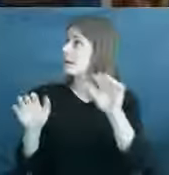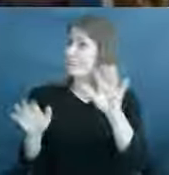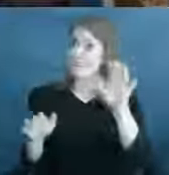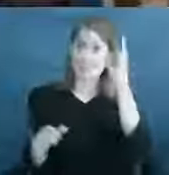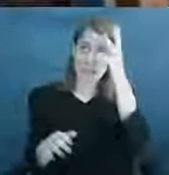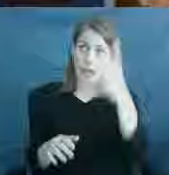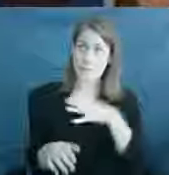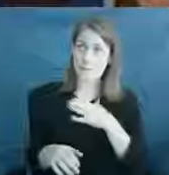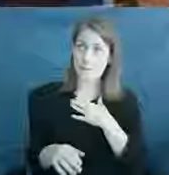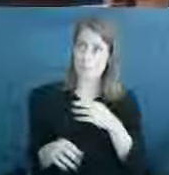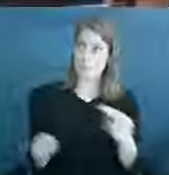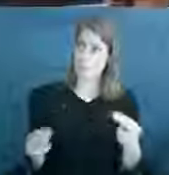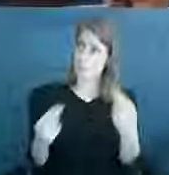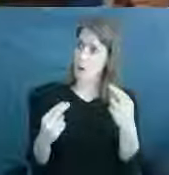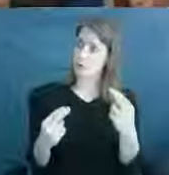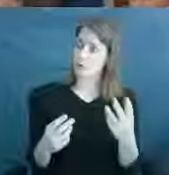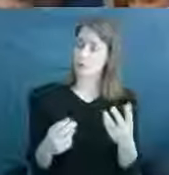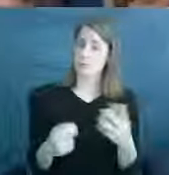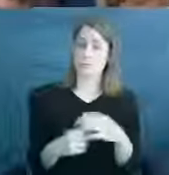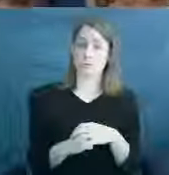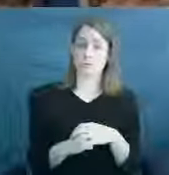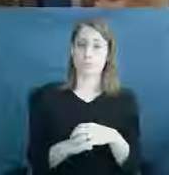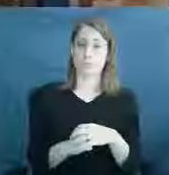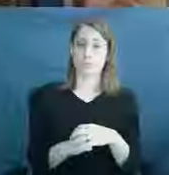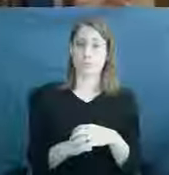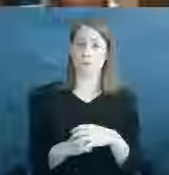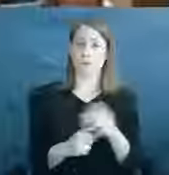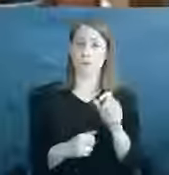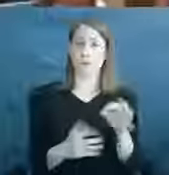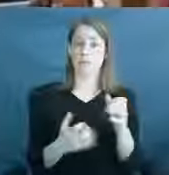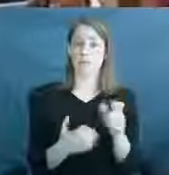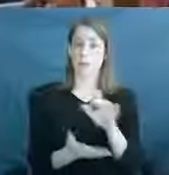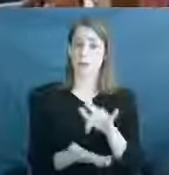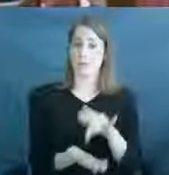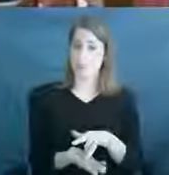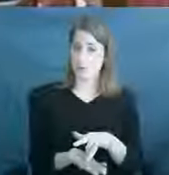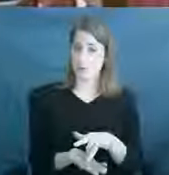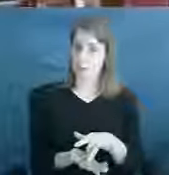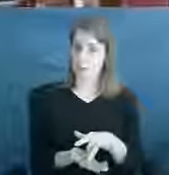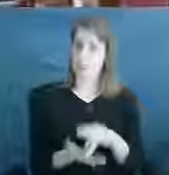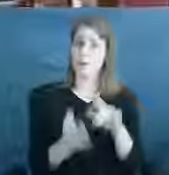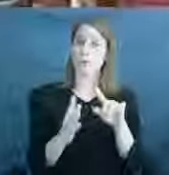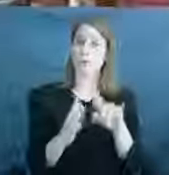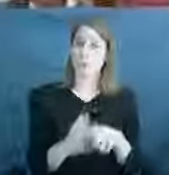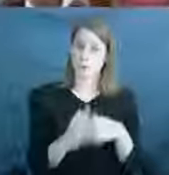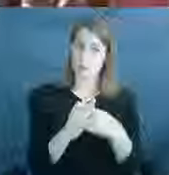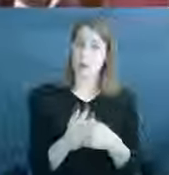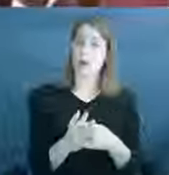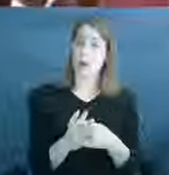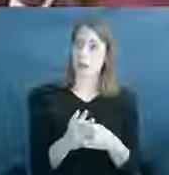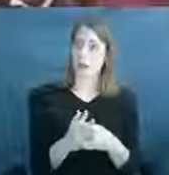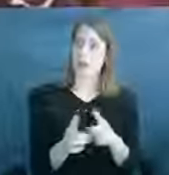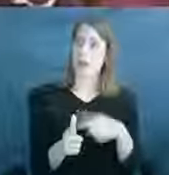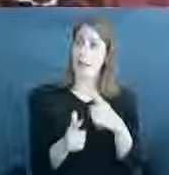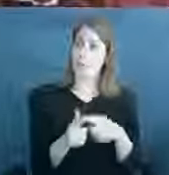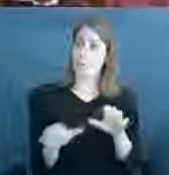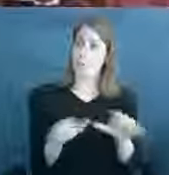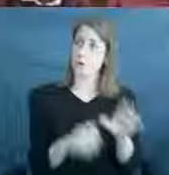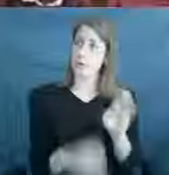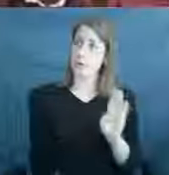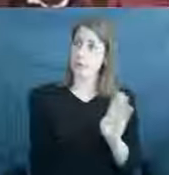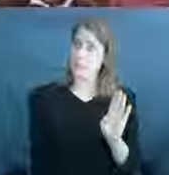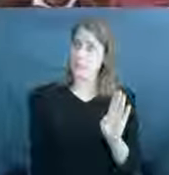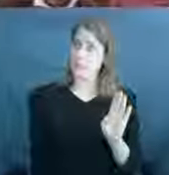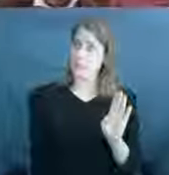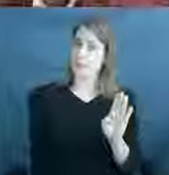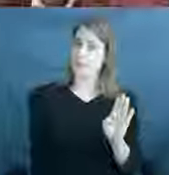at the bottom. Right? Guys, if you just watch, Michael, just watch the middle. So if